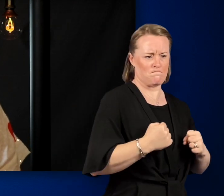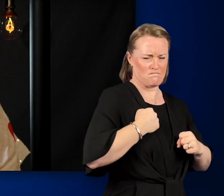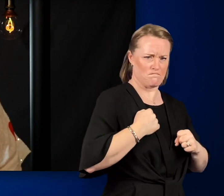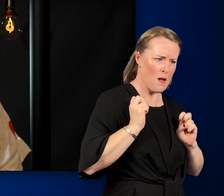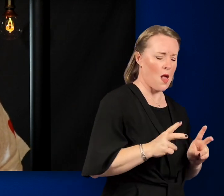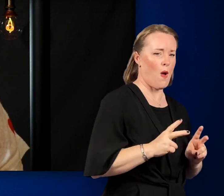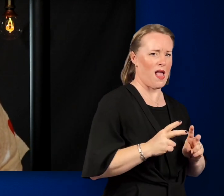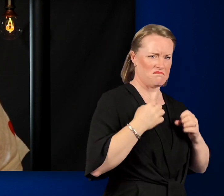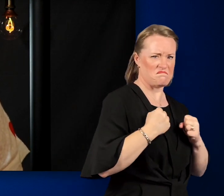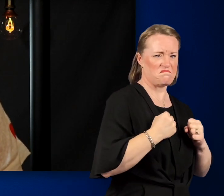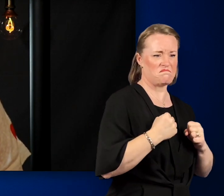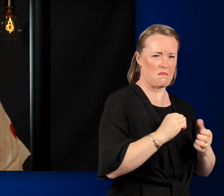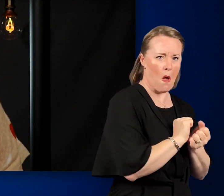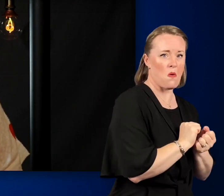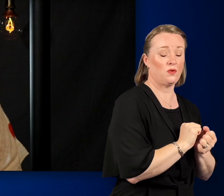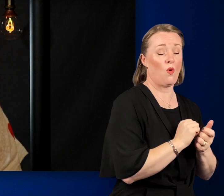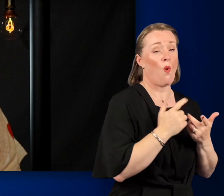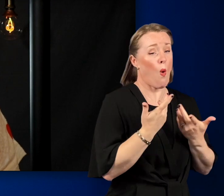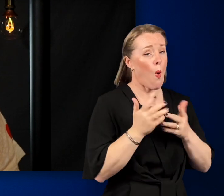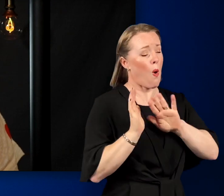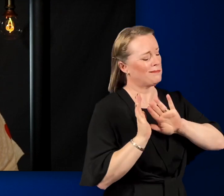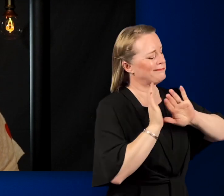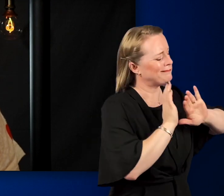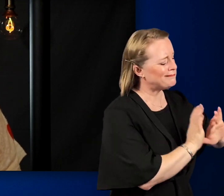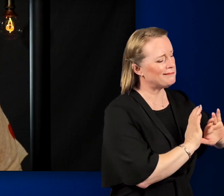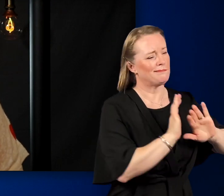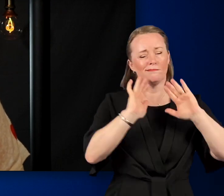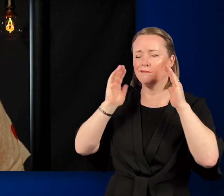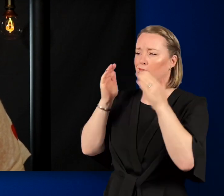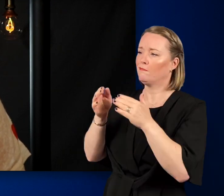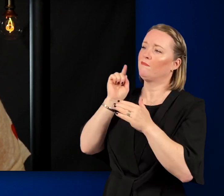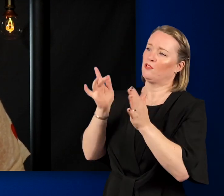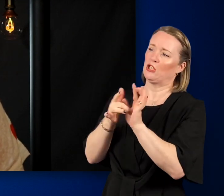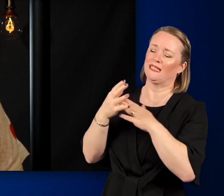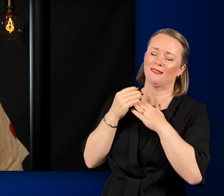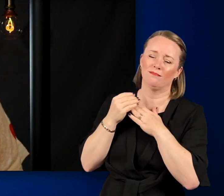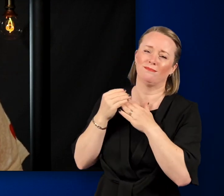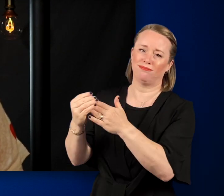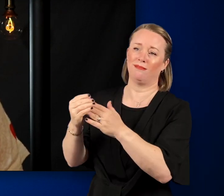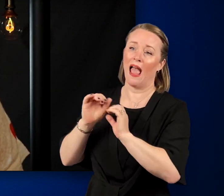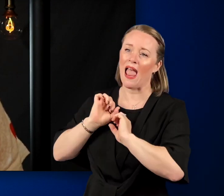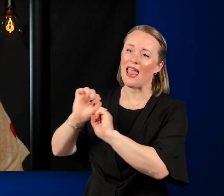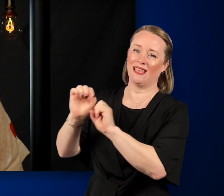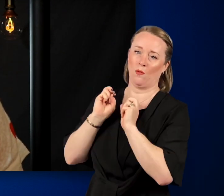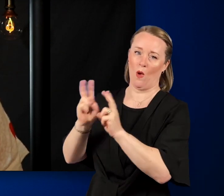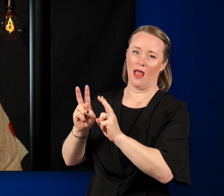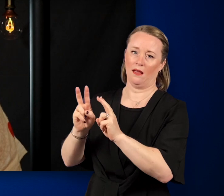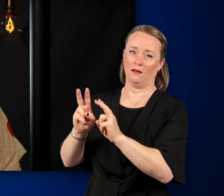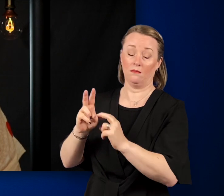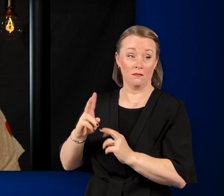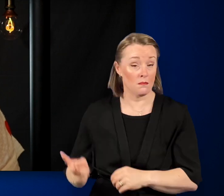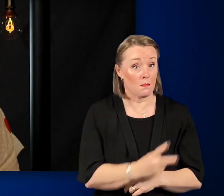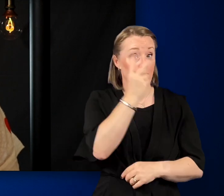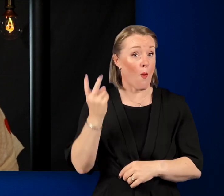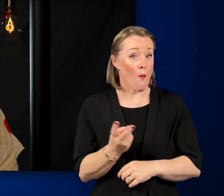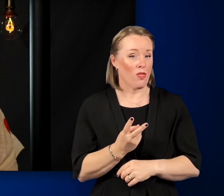right and have him direct you into a whole new life his way. You can't do both. But it's